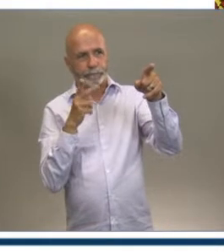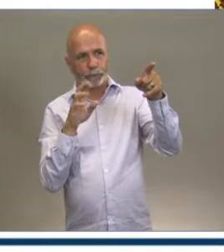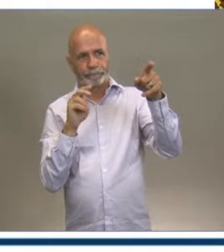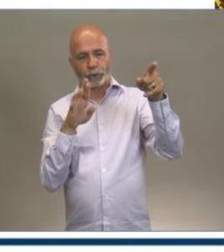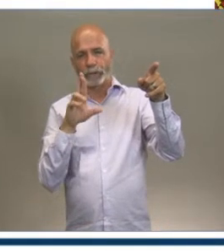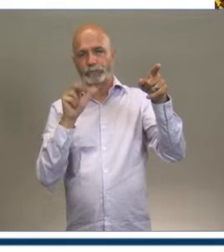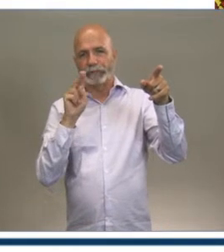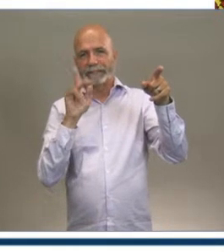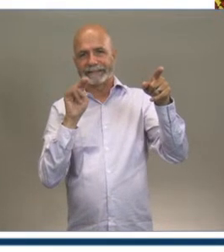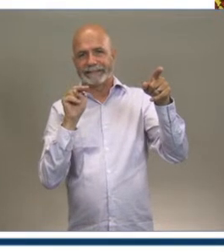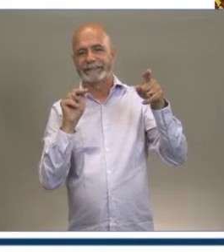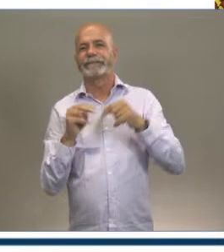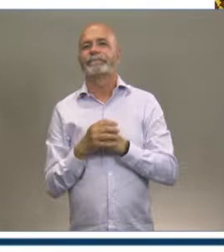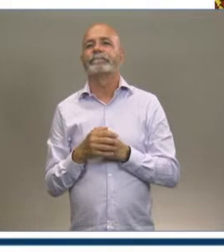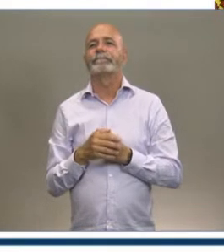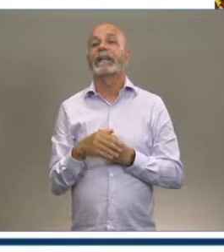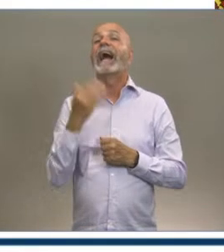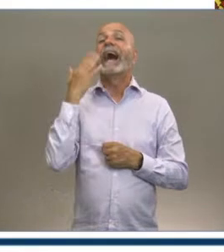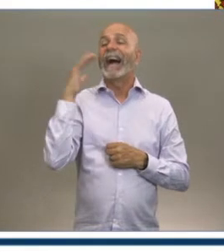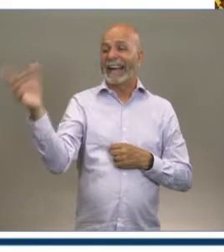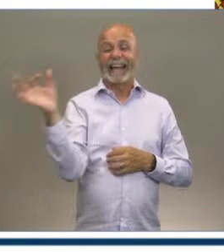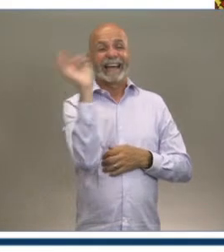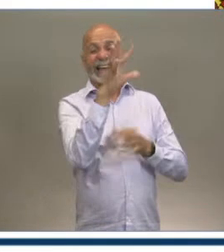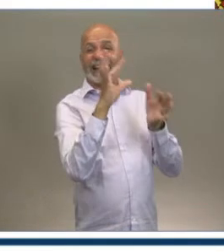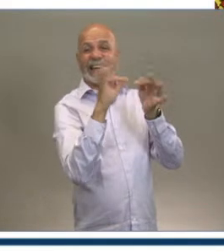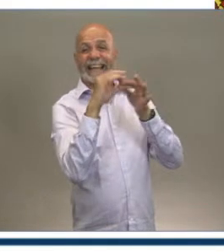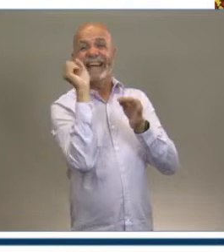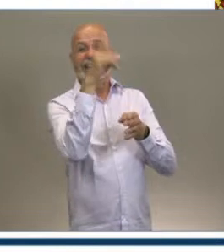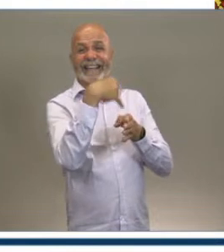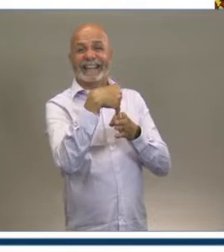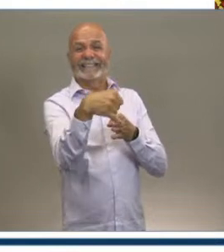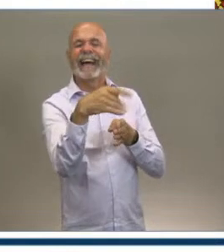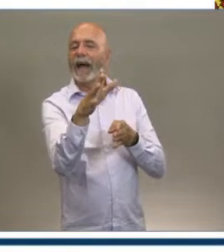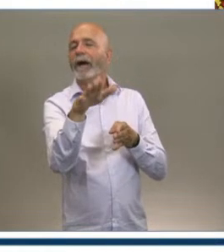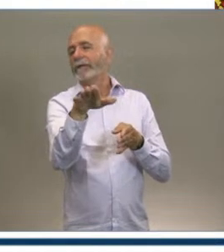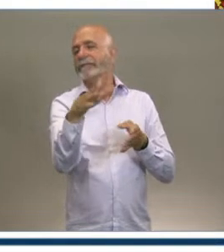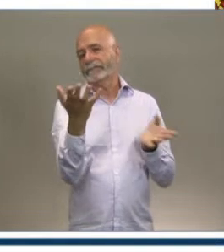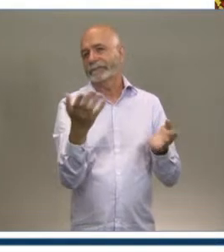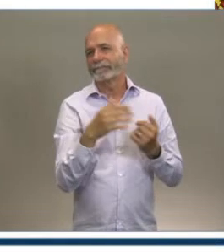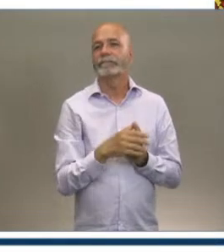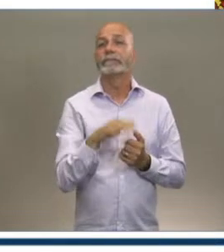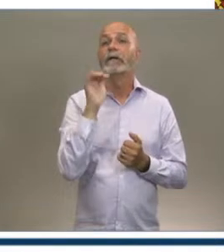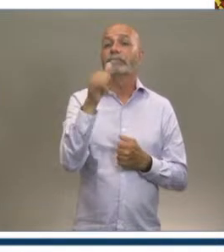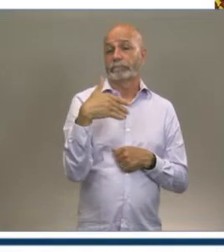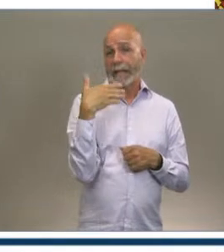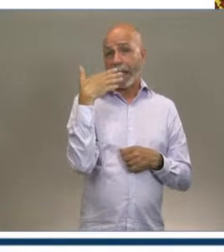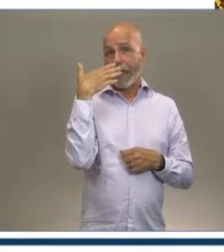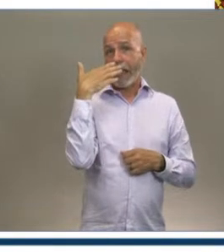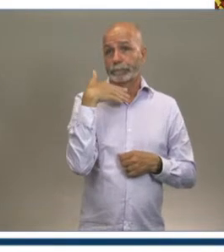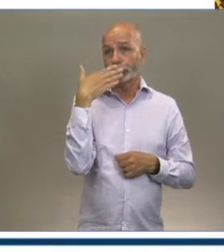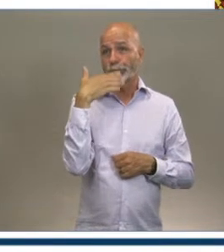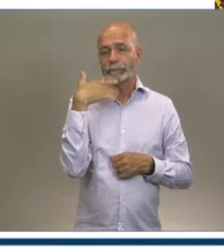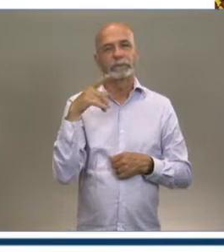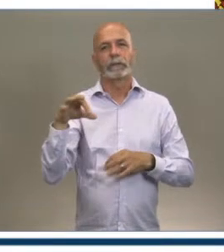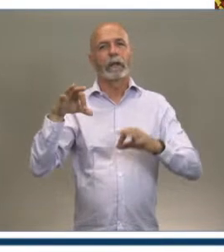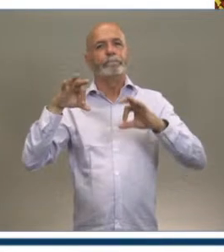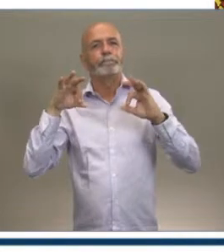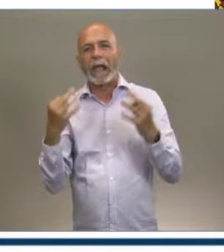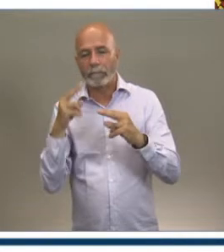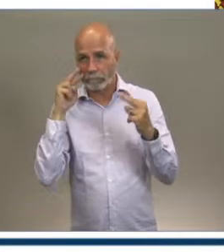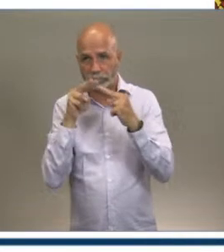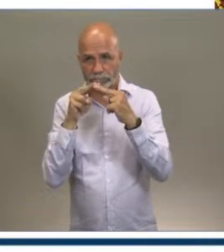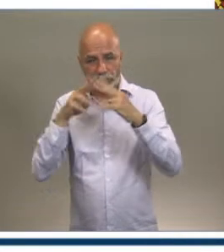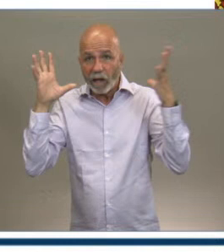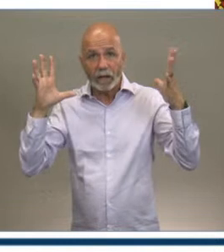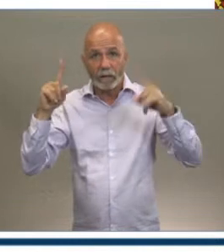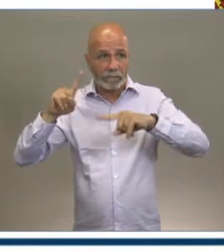my colleague's question about the border. Up here in Amherst, people have been separated from families for about 6 months.